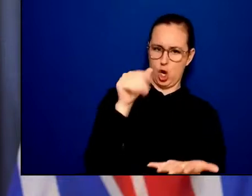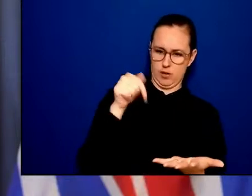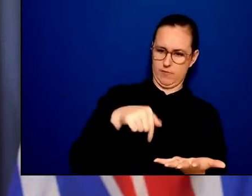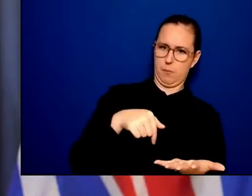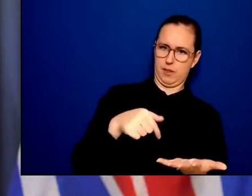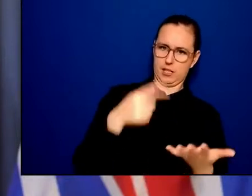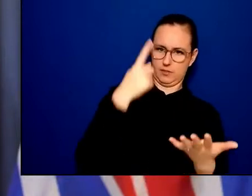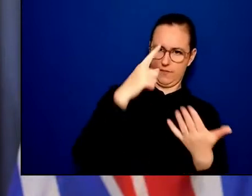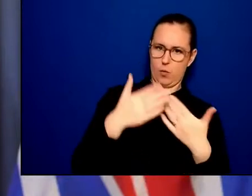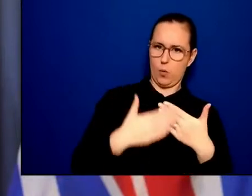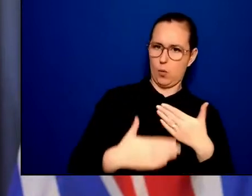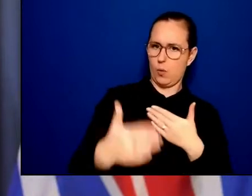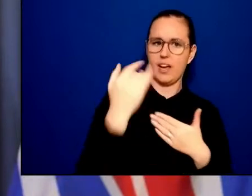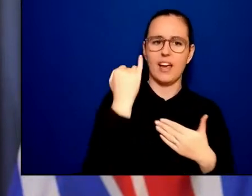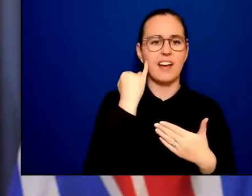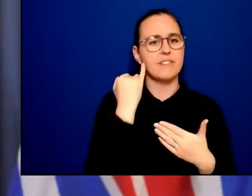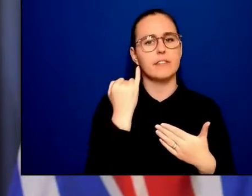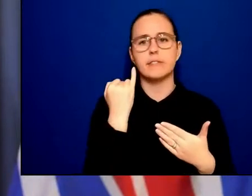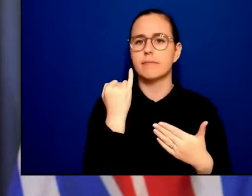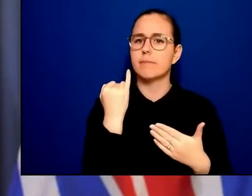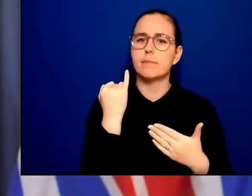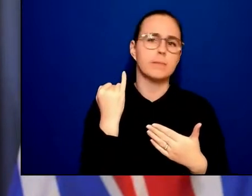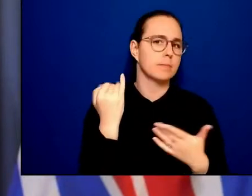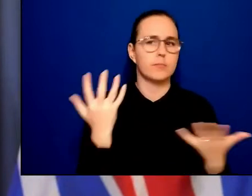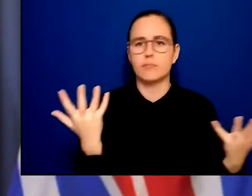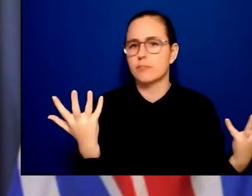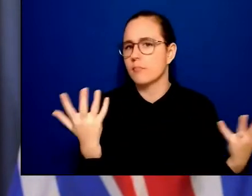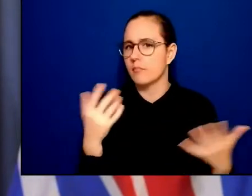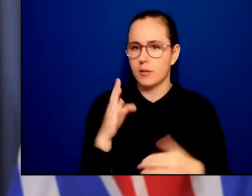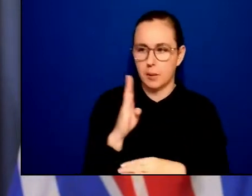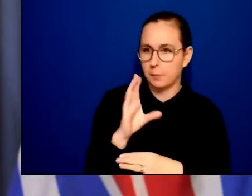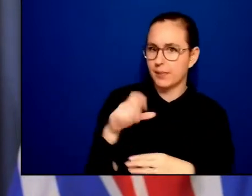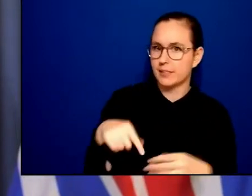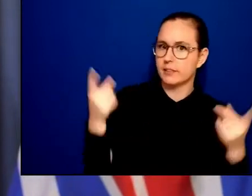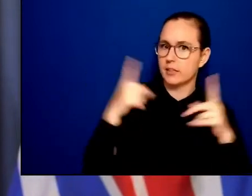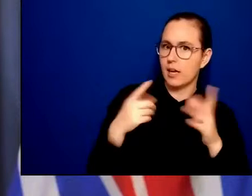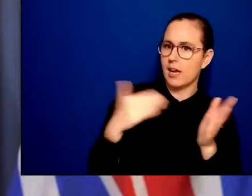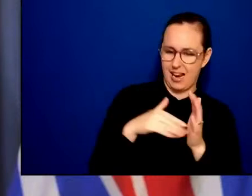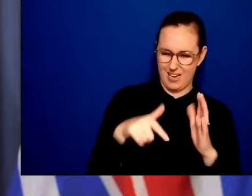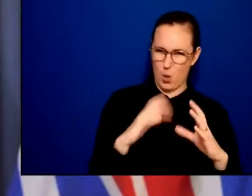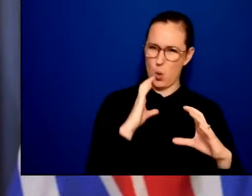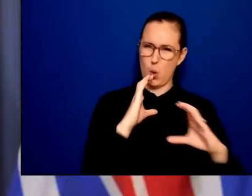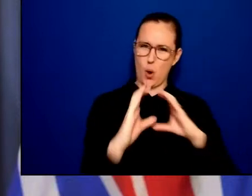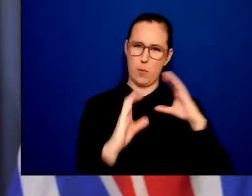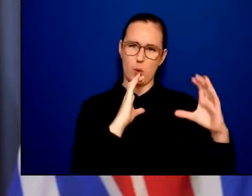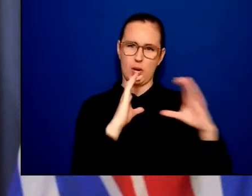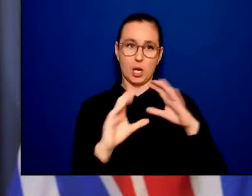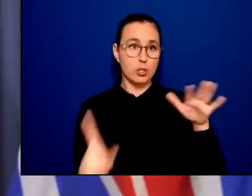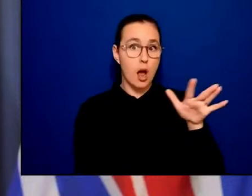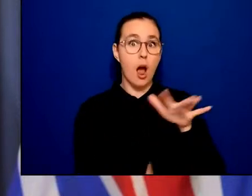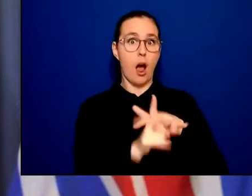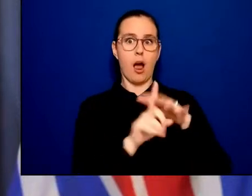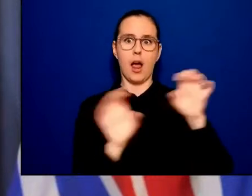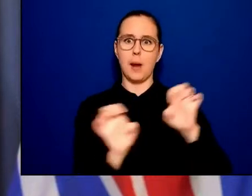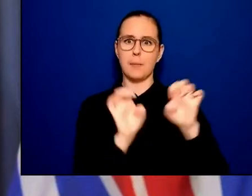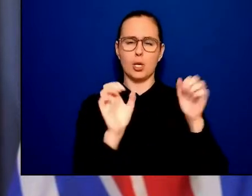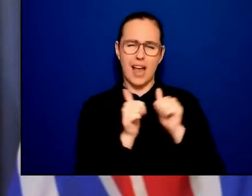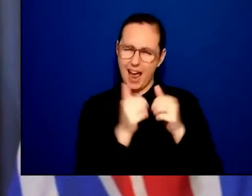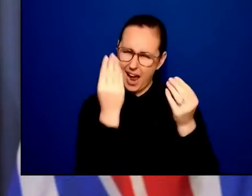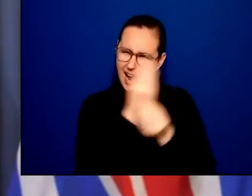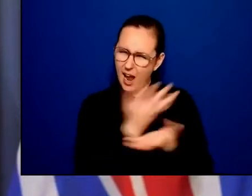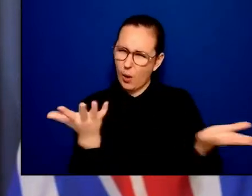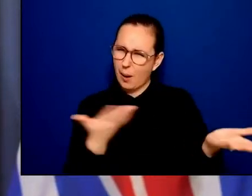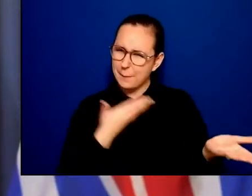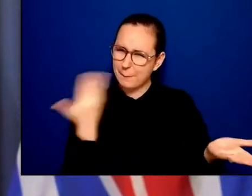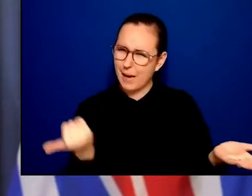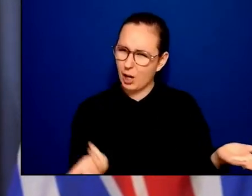it communicates with people around the possibility of these types of emergencies? Thank you